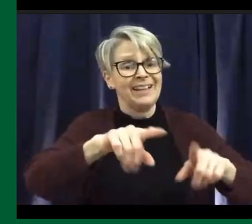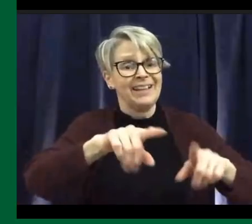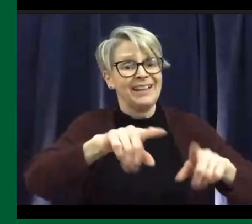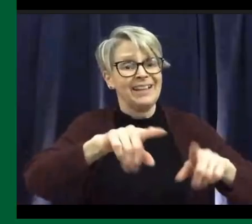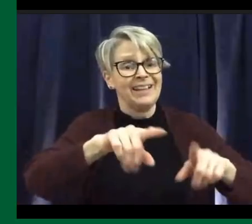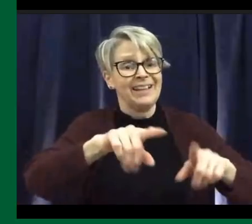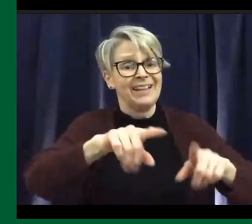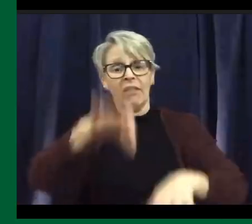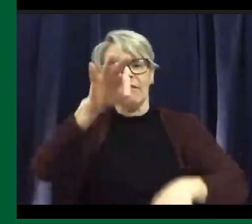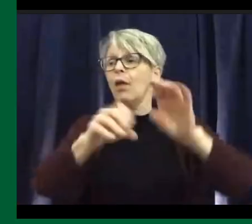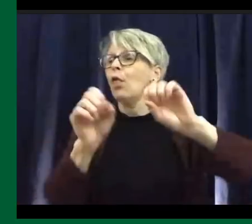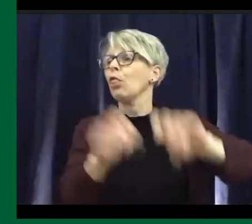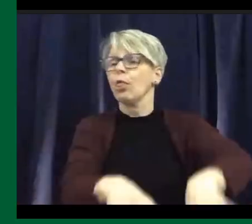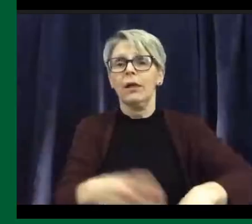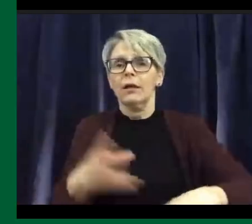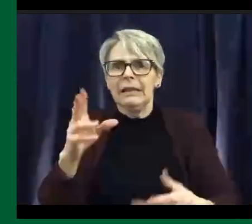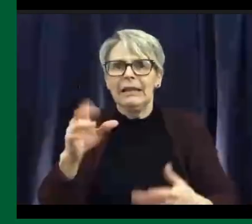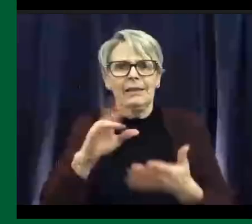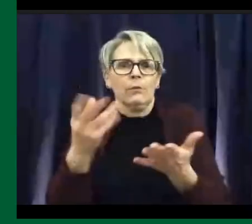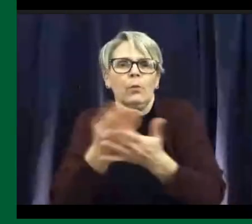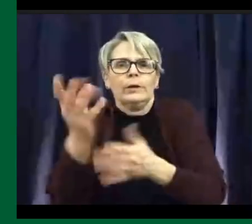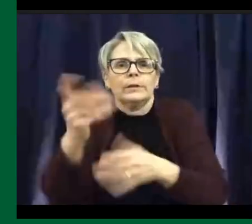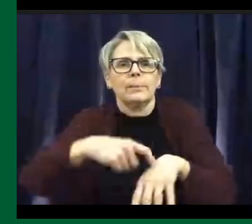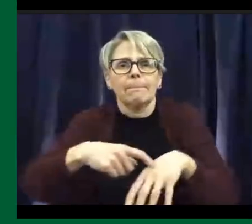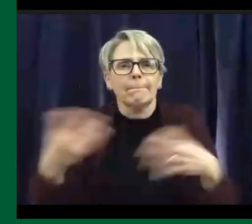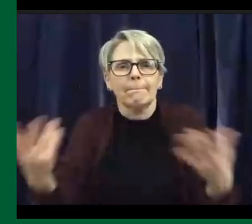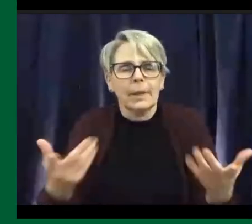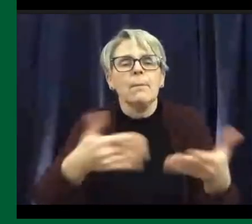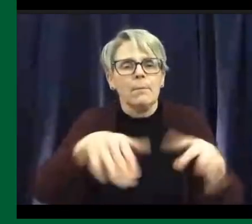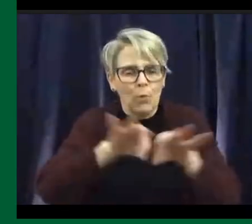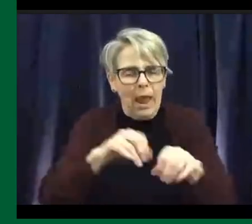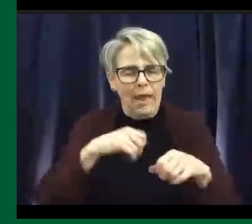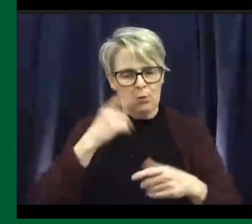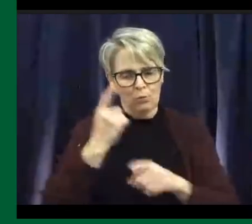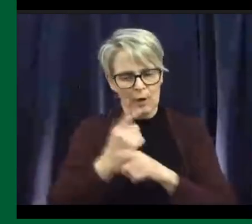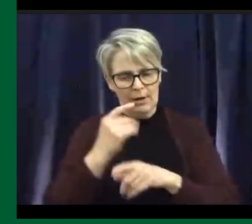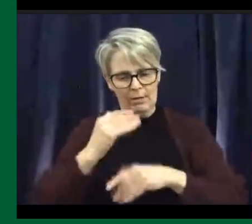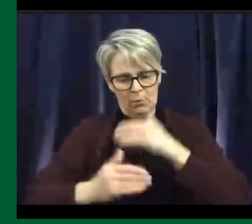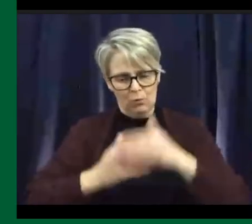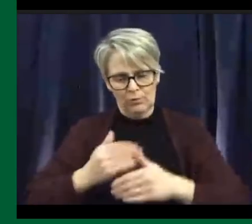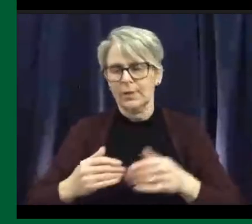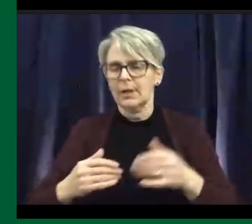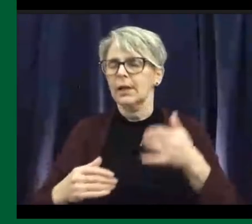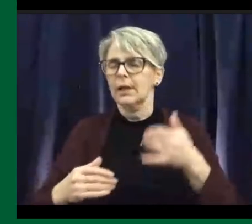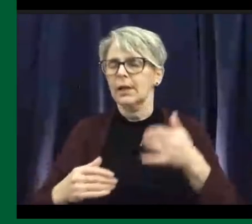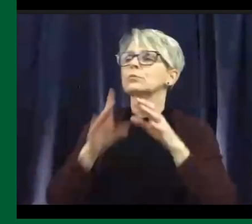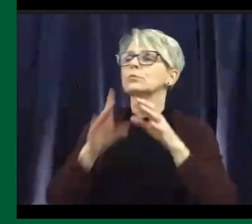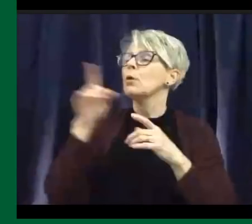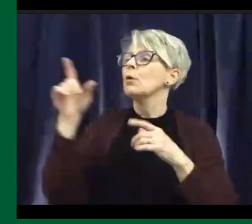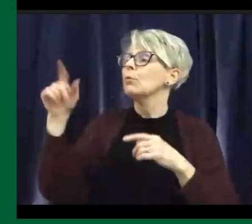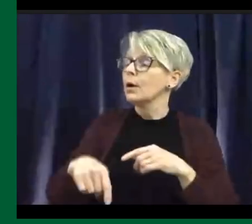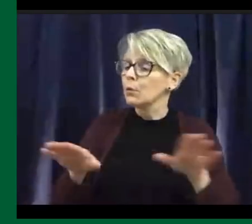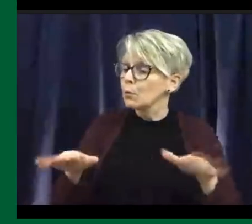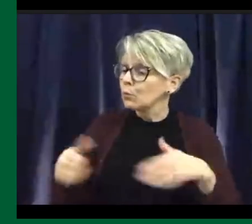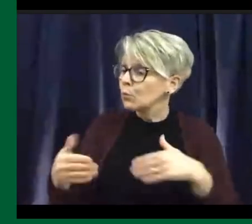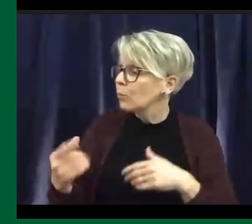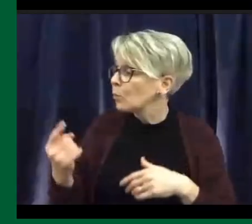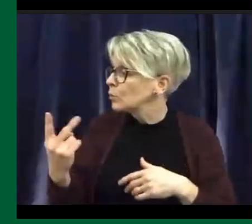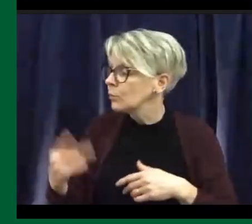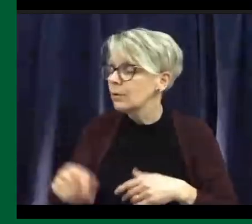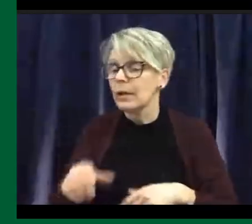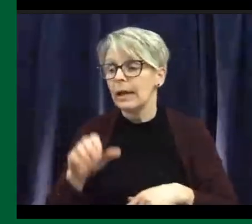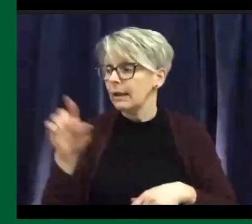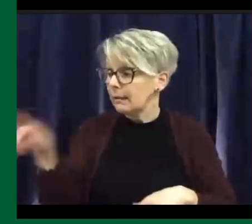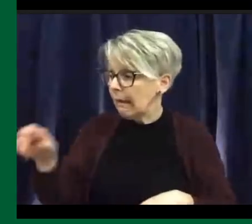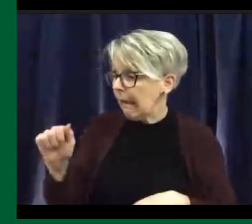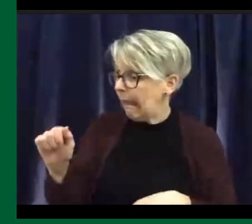as that safety blanket. Let's come back to the room if there's one or two more. Adam? On the outbreaks